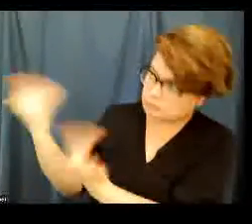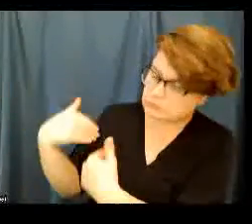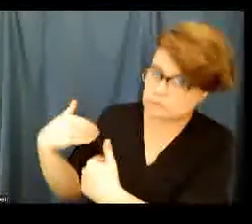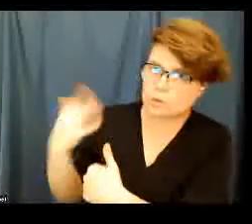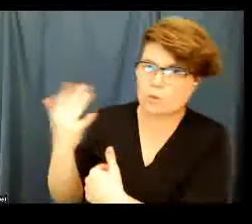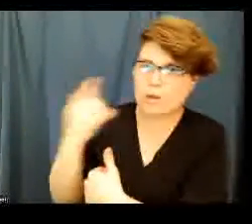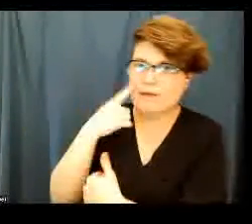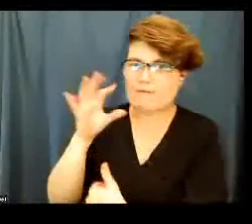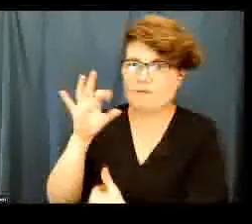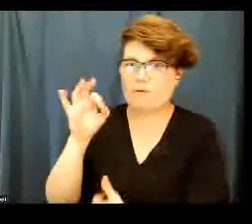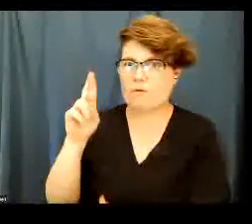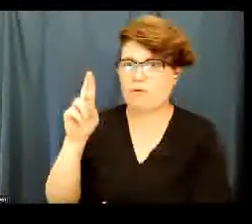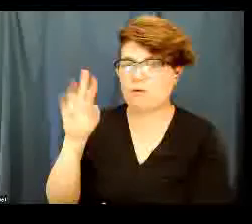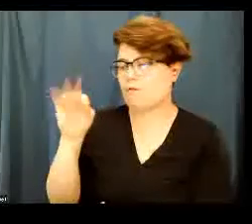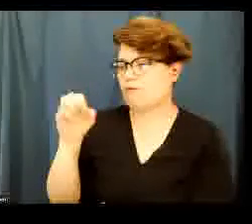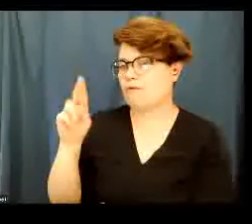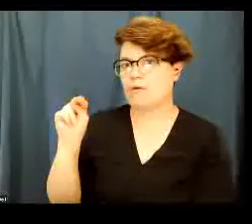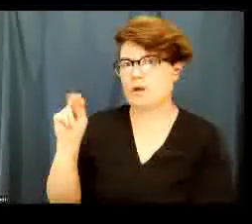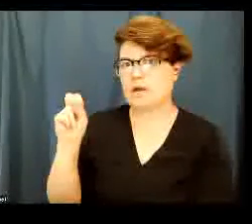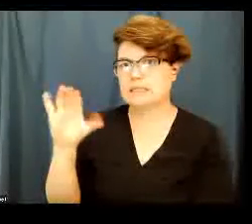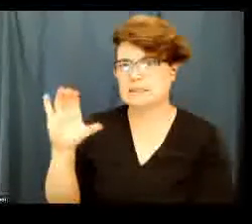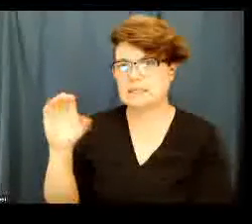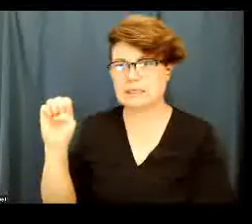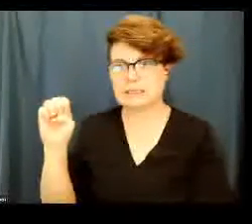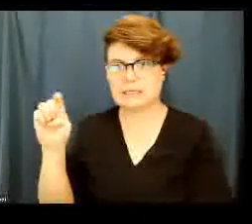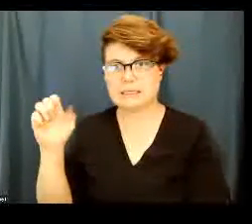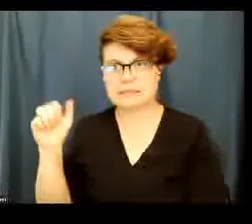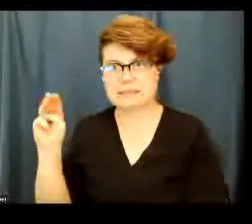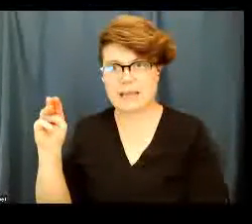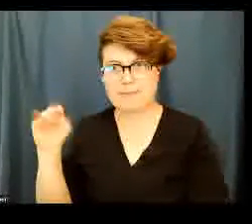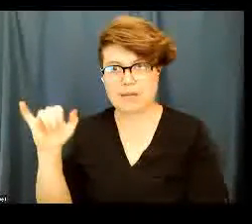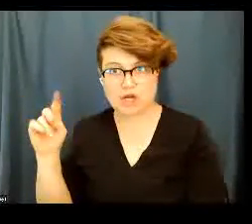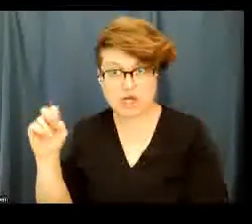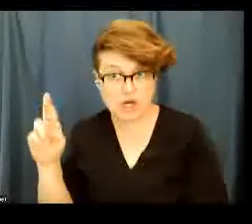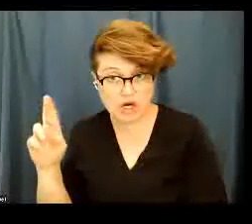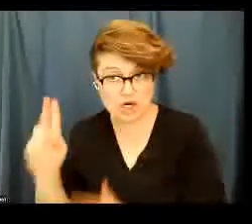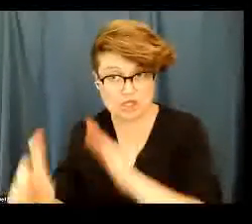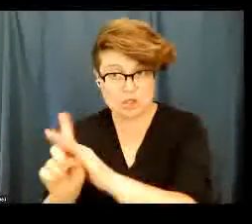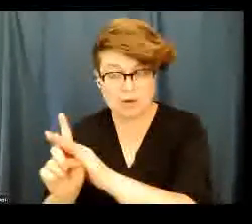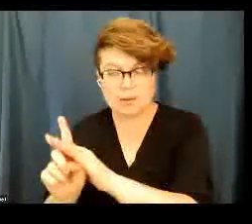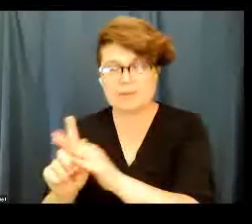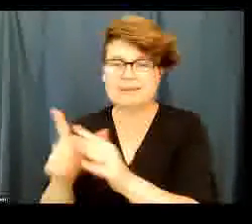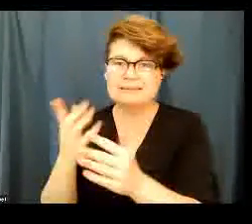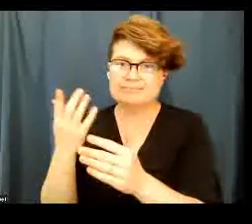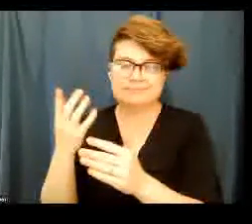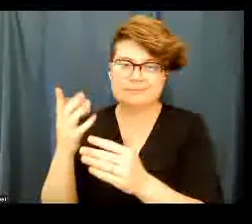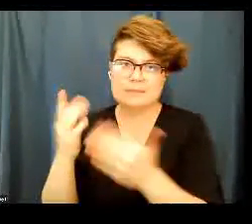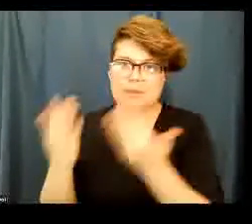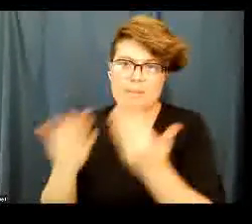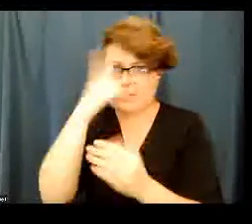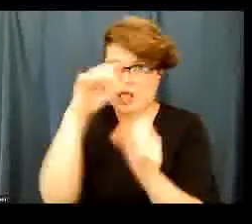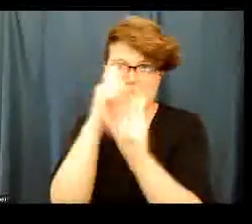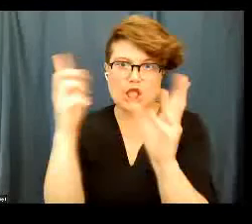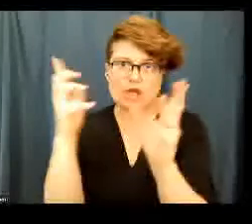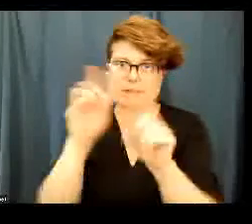forensic examiner to show up or to bring the kit, all of that stuff, it's going to look a little bit different.